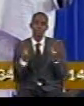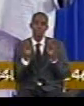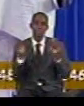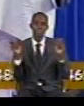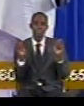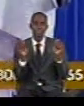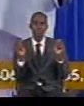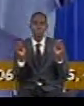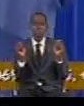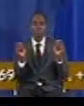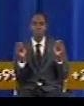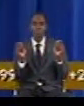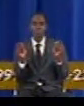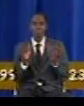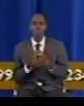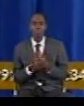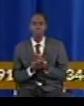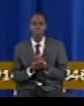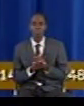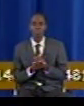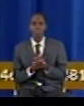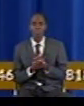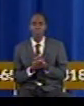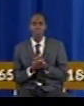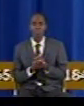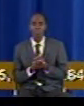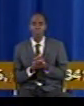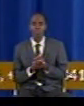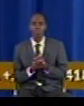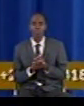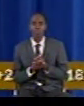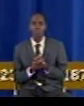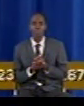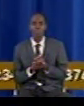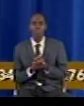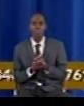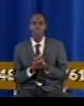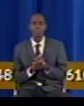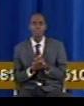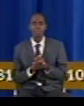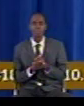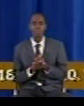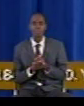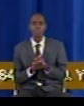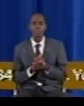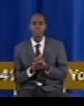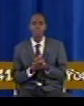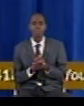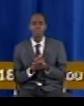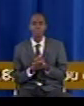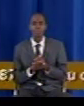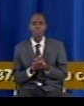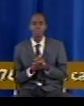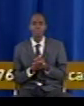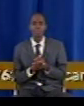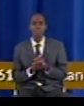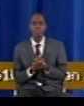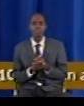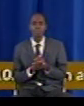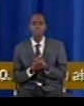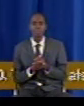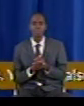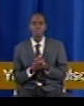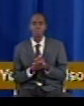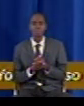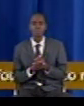Hallelujah. I'm Uriye Osari John Rua. Nyimsi Ndenya Ndefinchi. Ndenamam Fikafa, Yitima Yam Nam Yesum, two